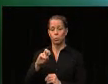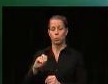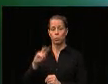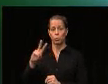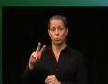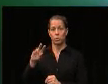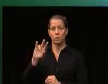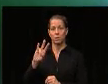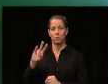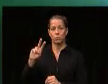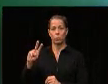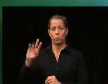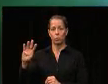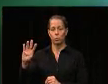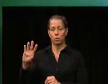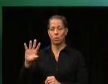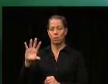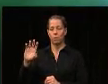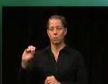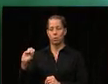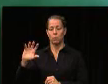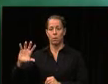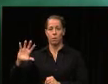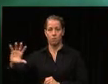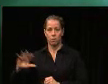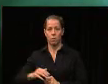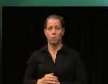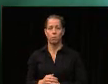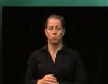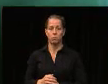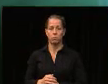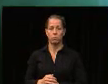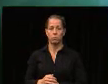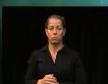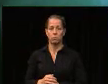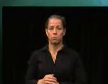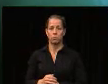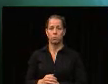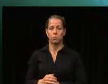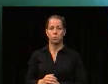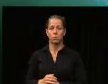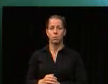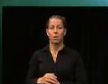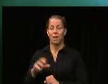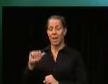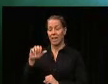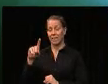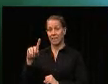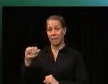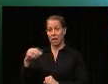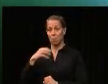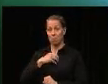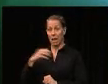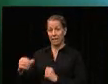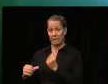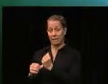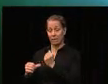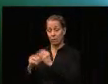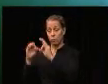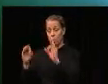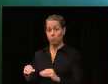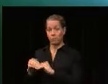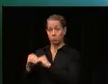-724-5055. Submit the ADA Complaint